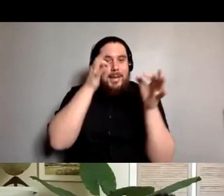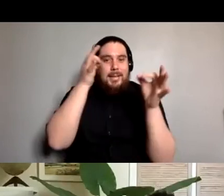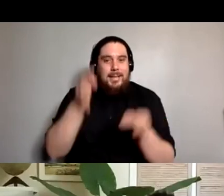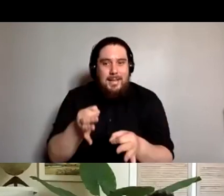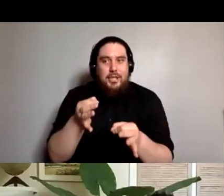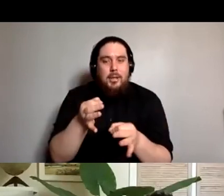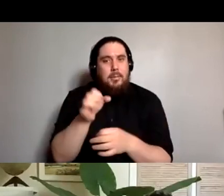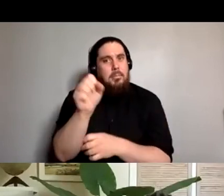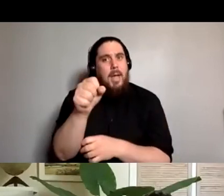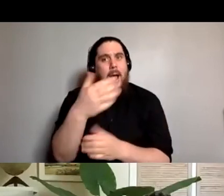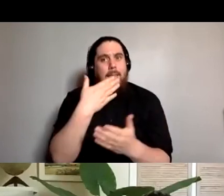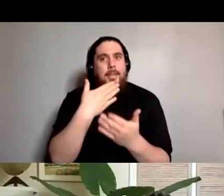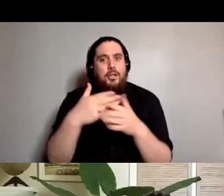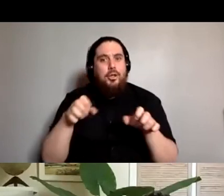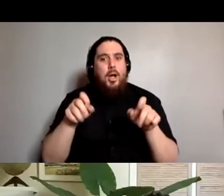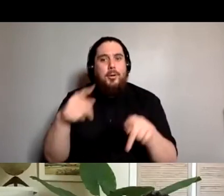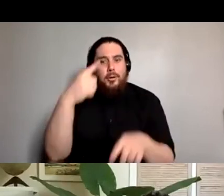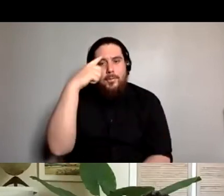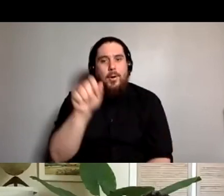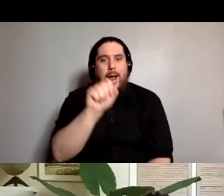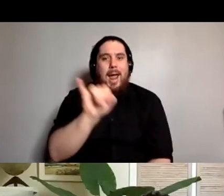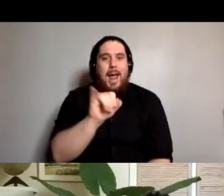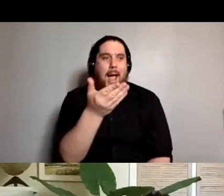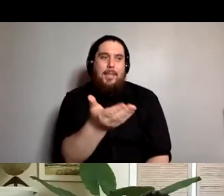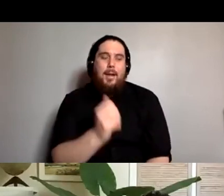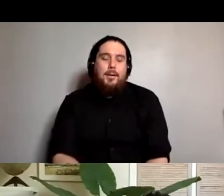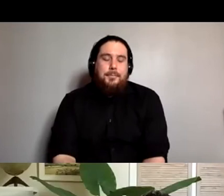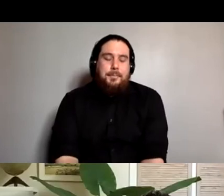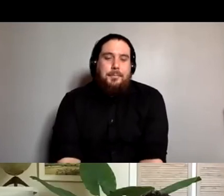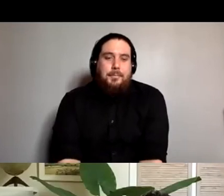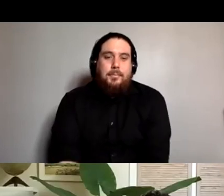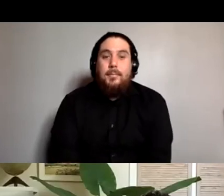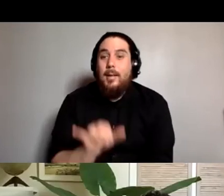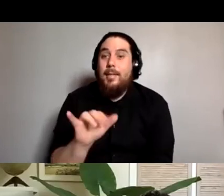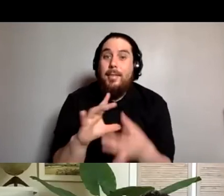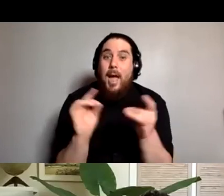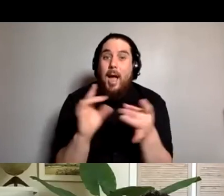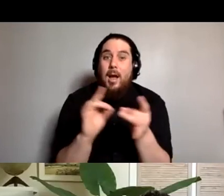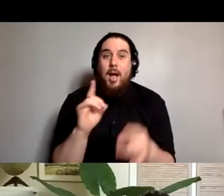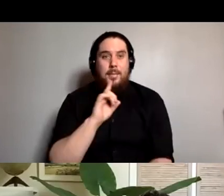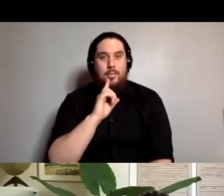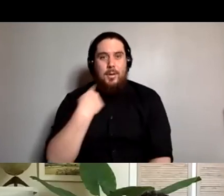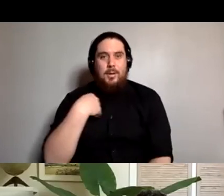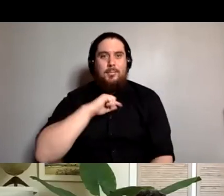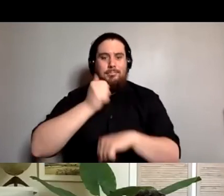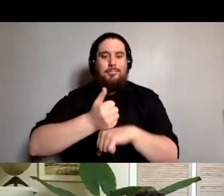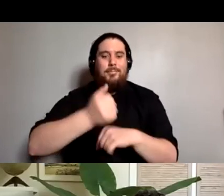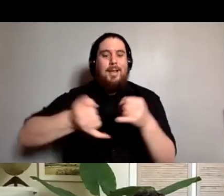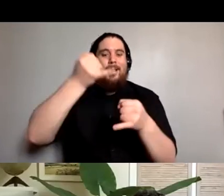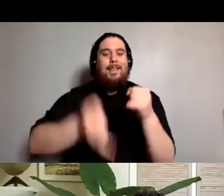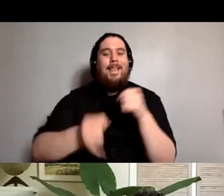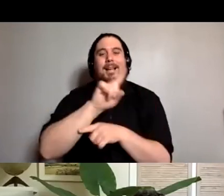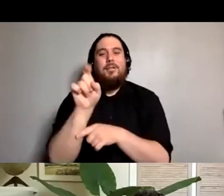hey, there's opportunity there. So with that comment, Heather, that really sets us for really the last question we have time